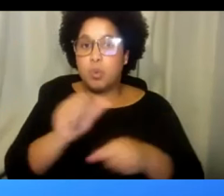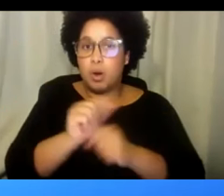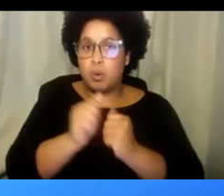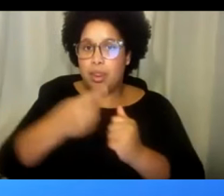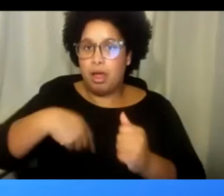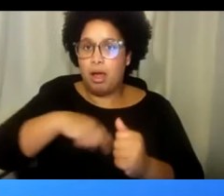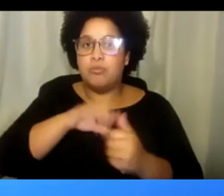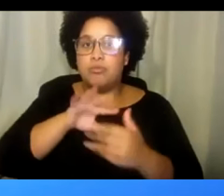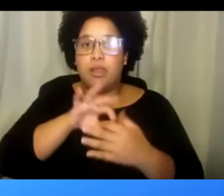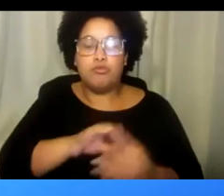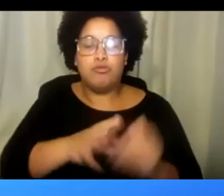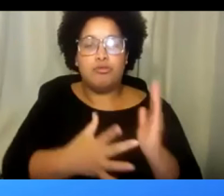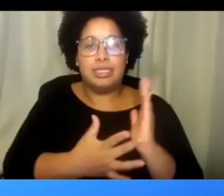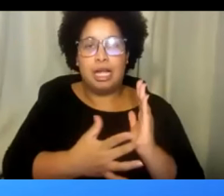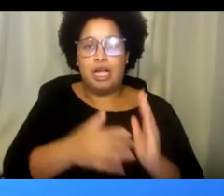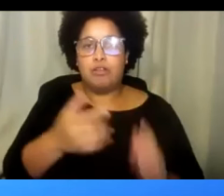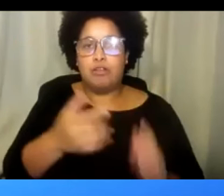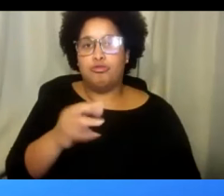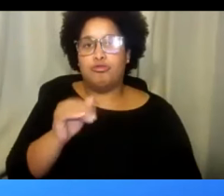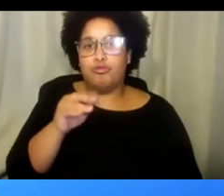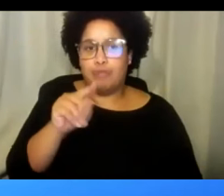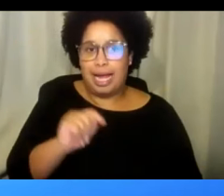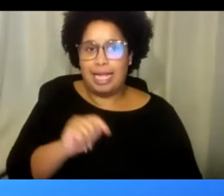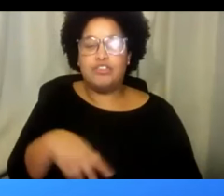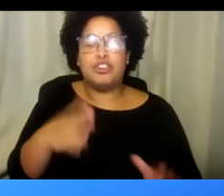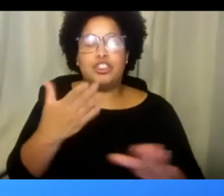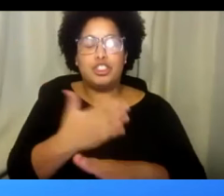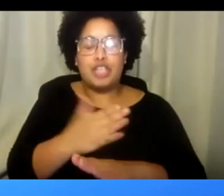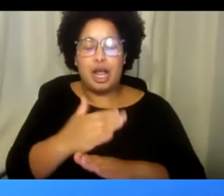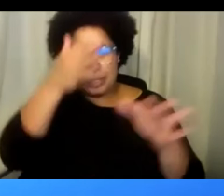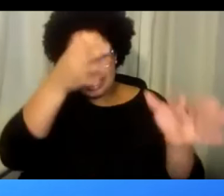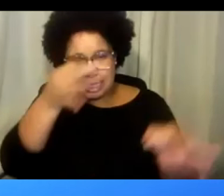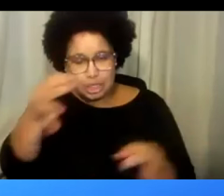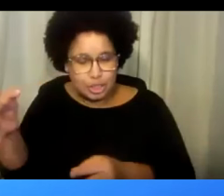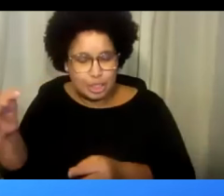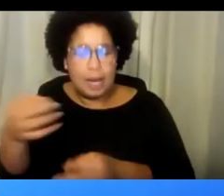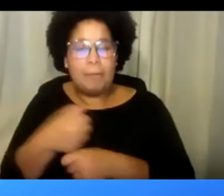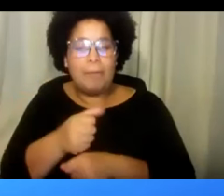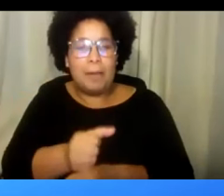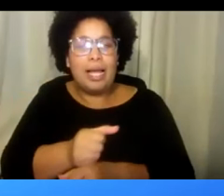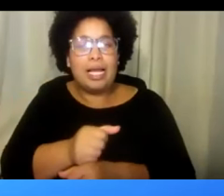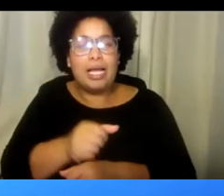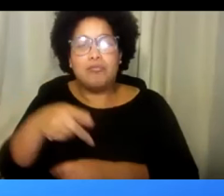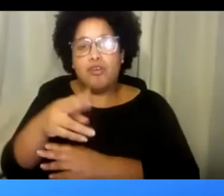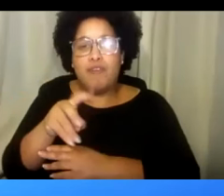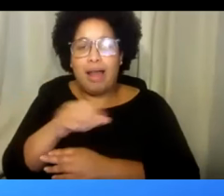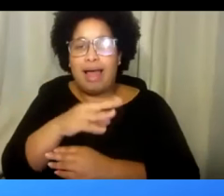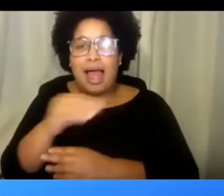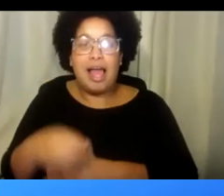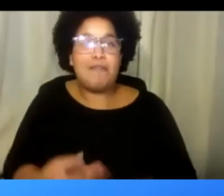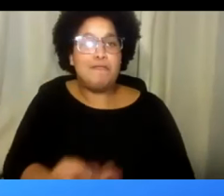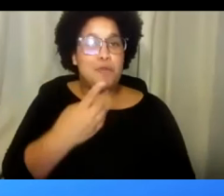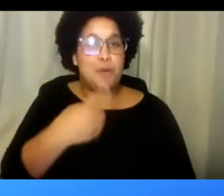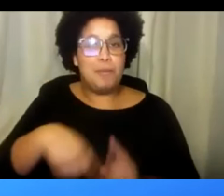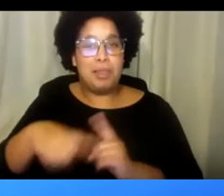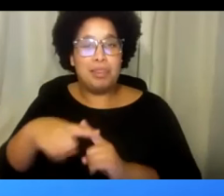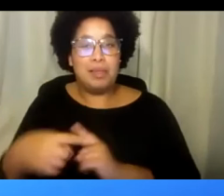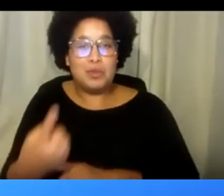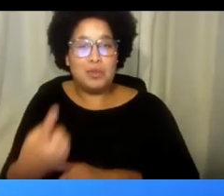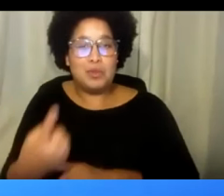she shared her decision-making profile and 4+1 questions, which we saw earlier in the